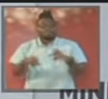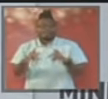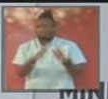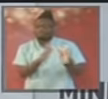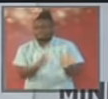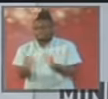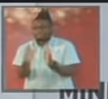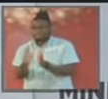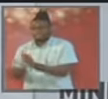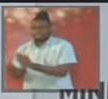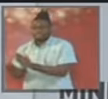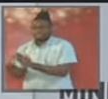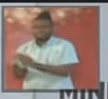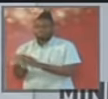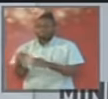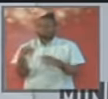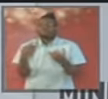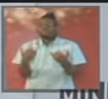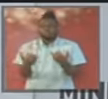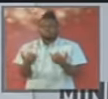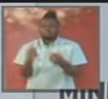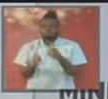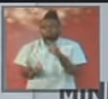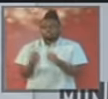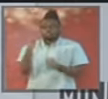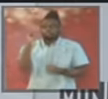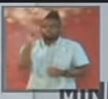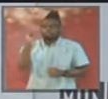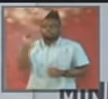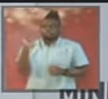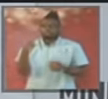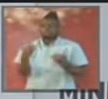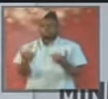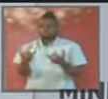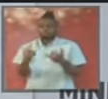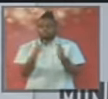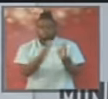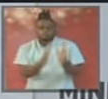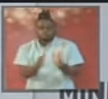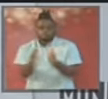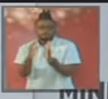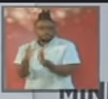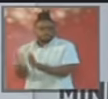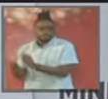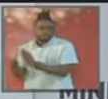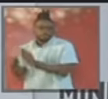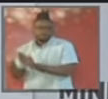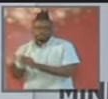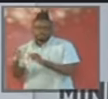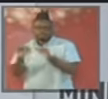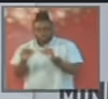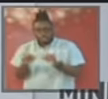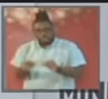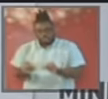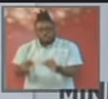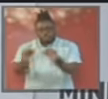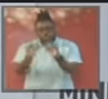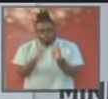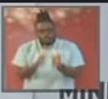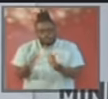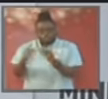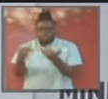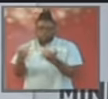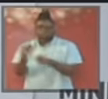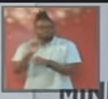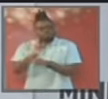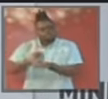and Tobago has, these things will be expanded, and the ministry is very much working on these issues as we